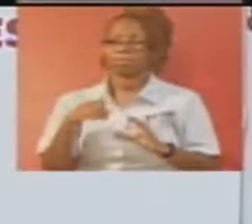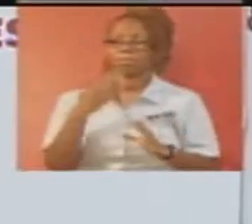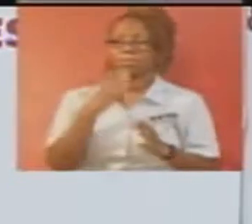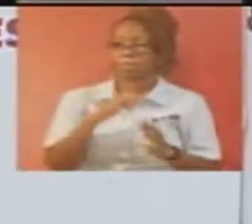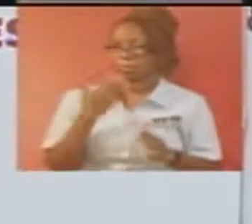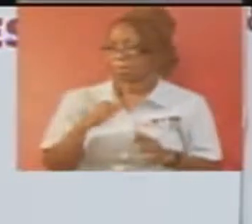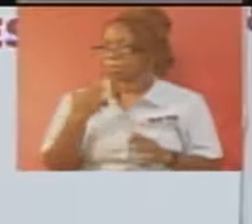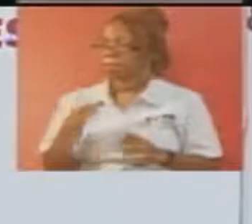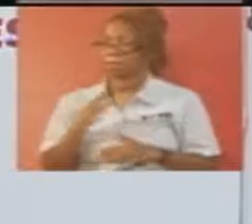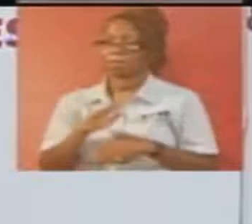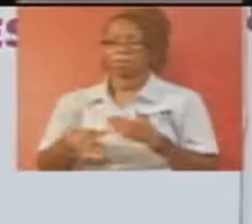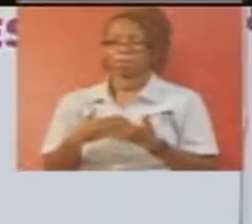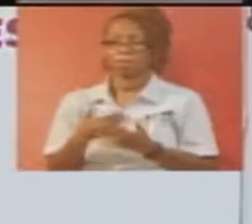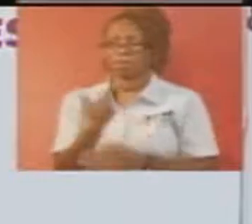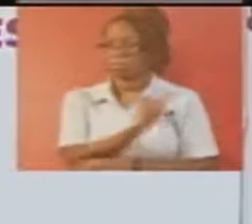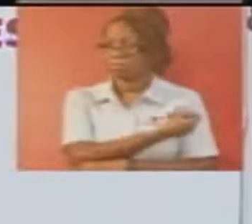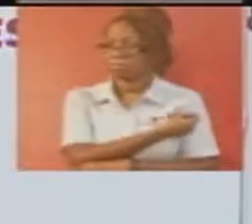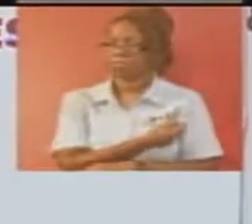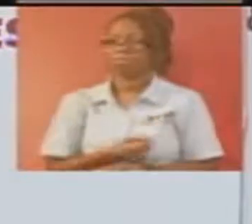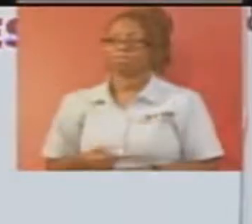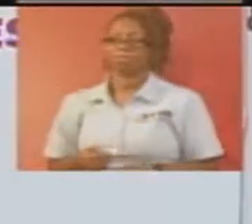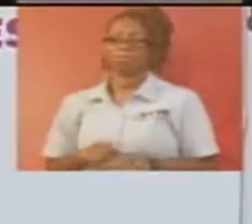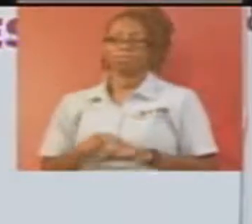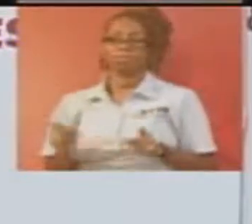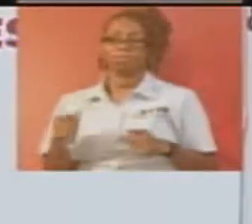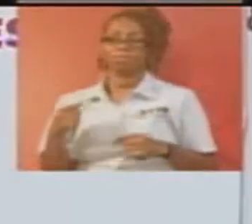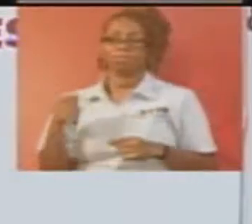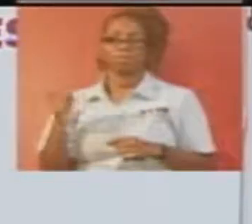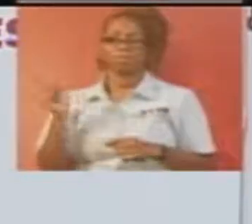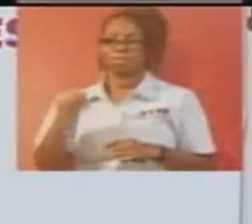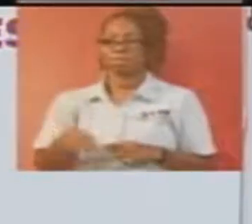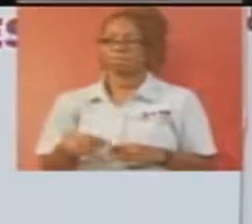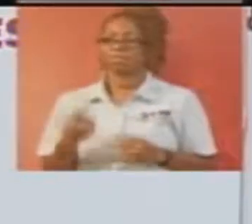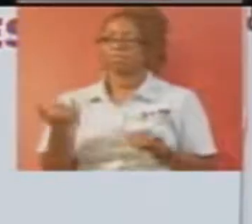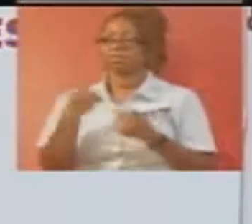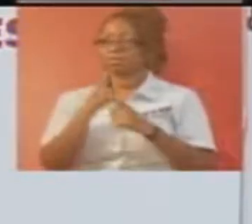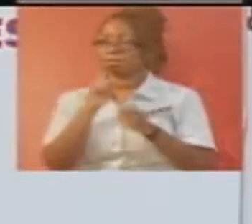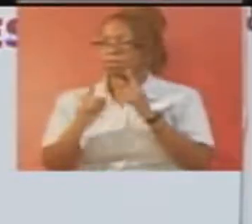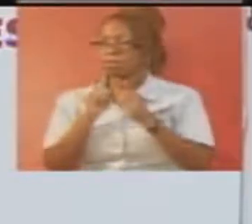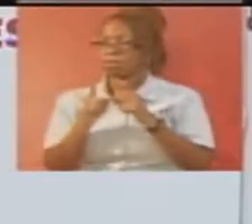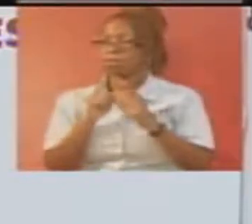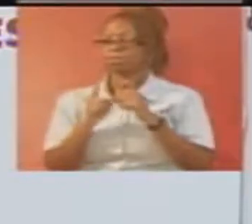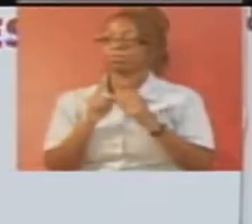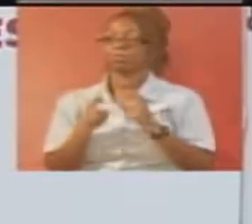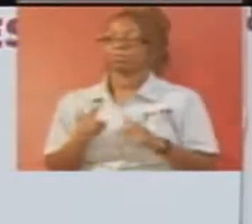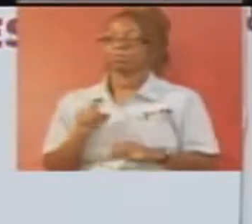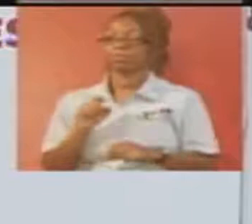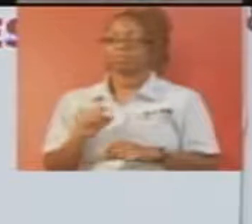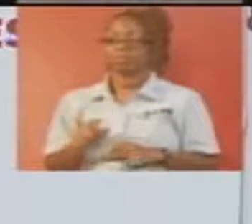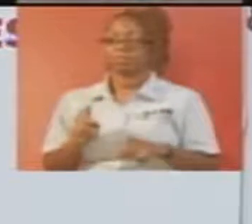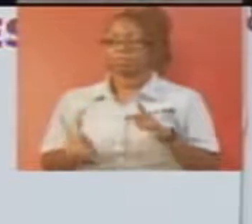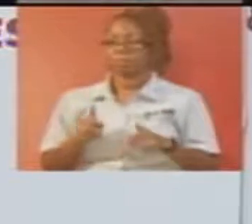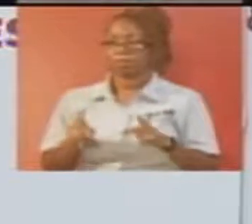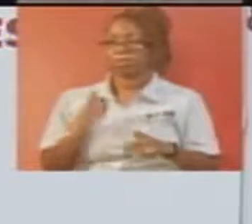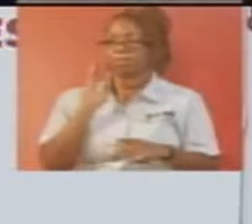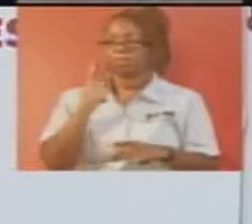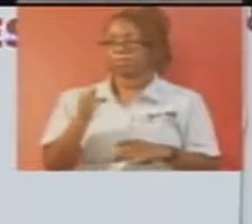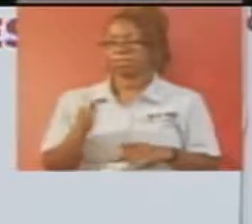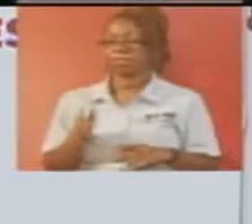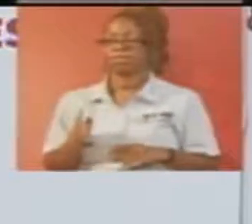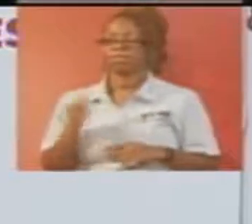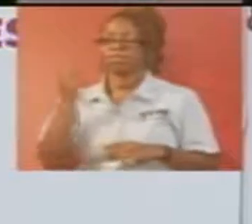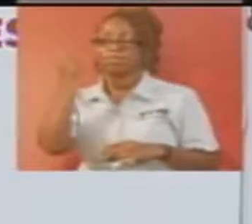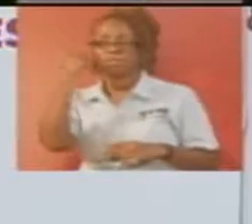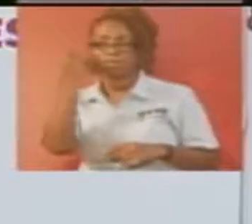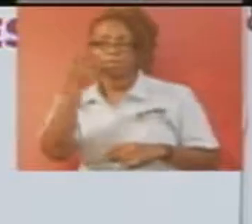vaccines and how they work and different strategies that we can use. We'll start with a little background on viruses and the immune